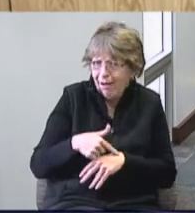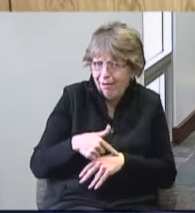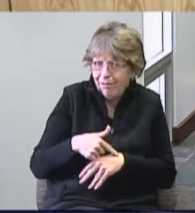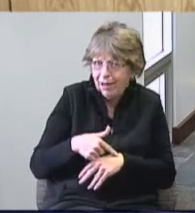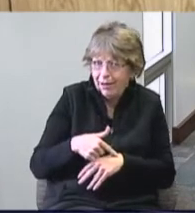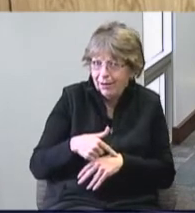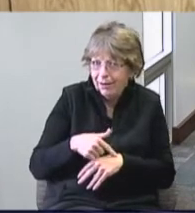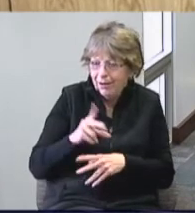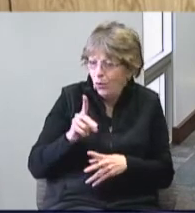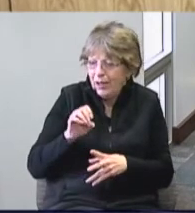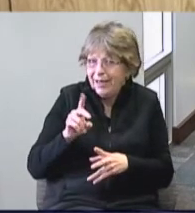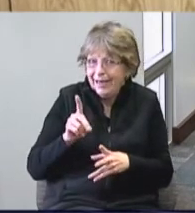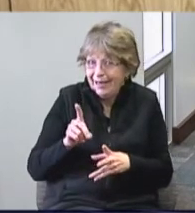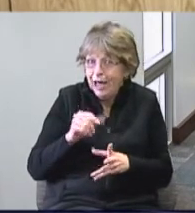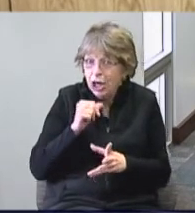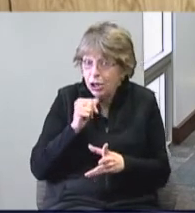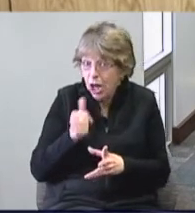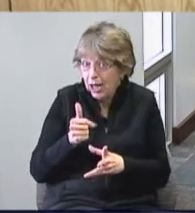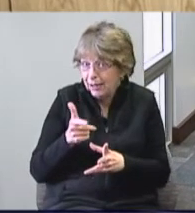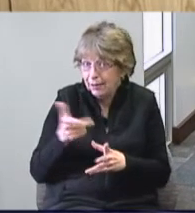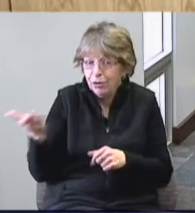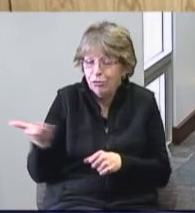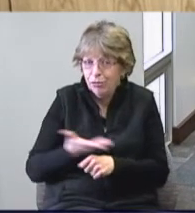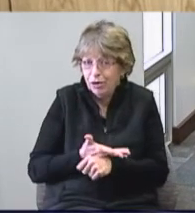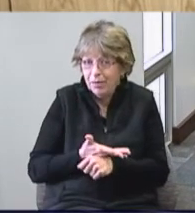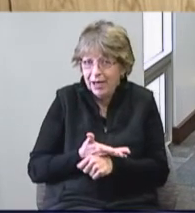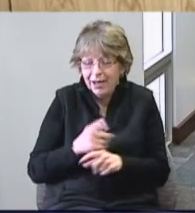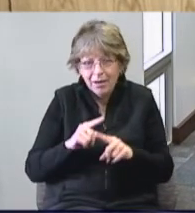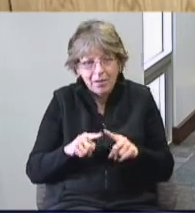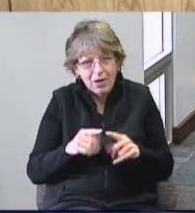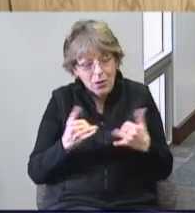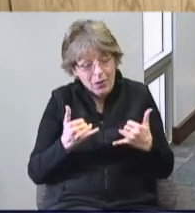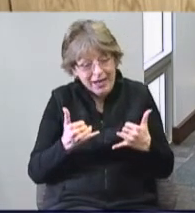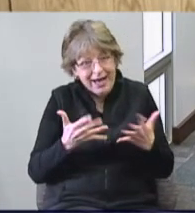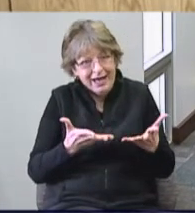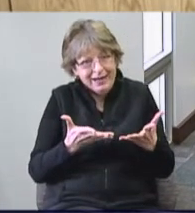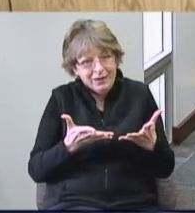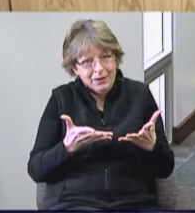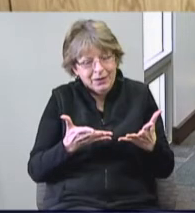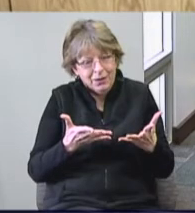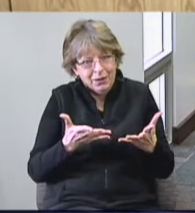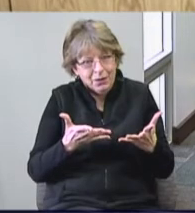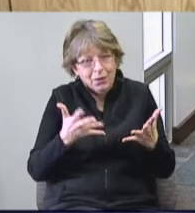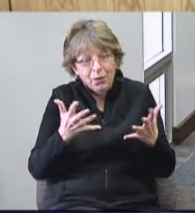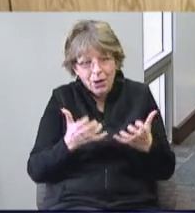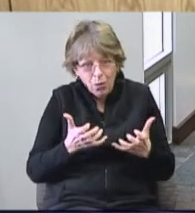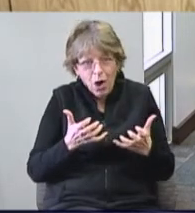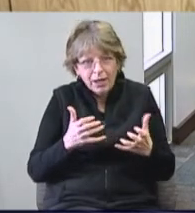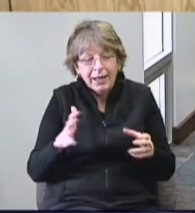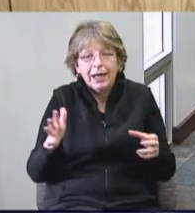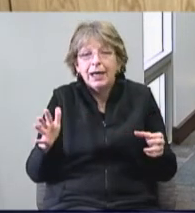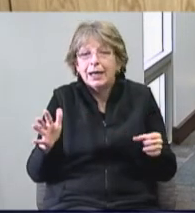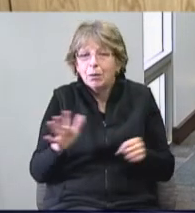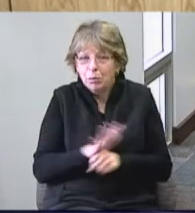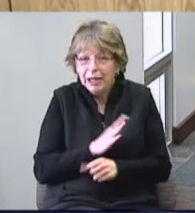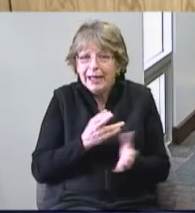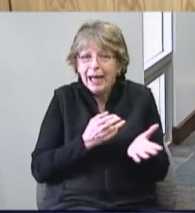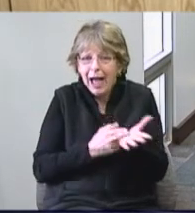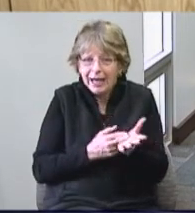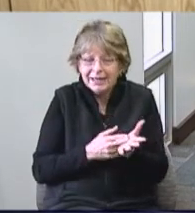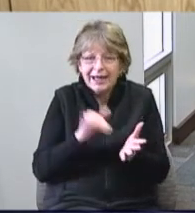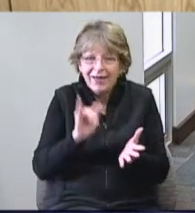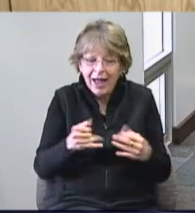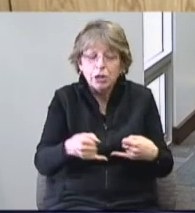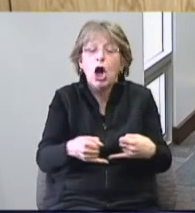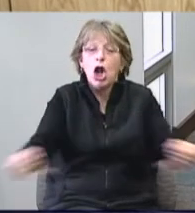but if we're going to set a standard of complete honesty, we need to just draw the line there, and we need to